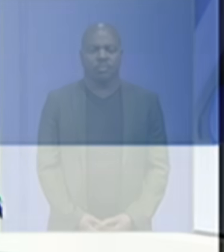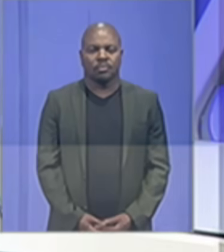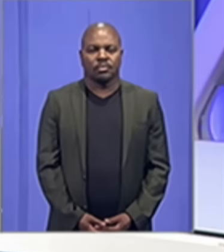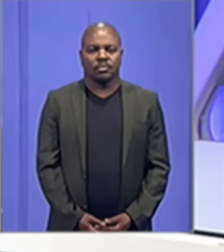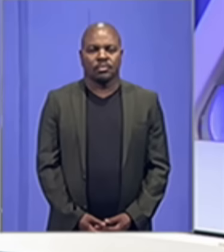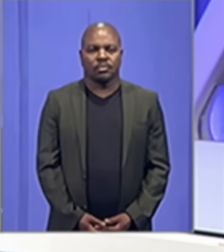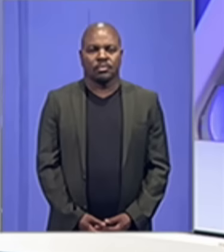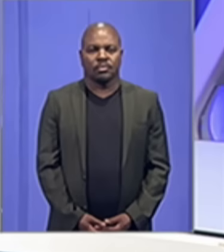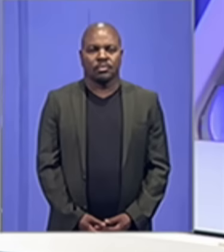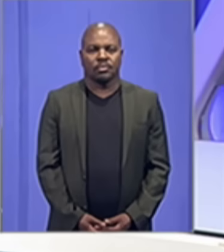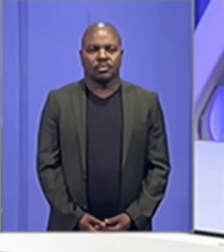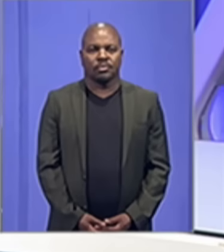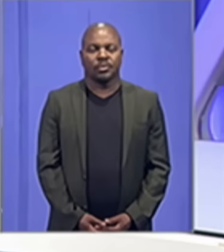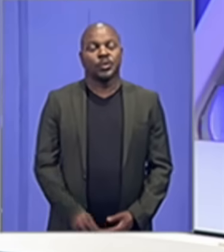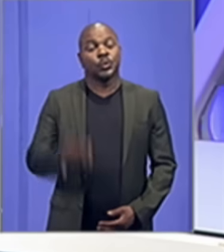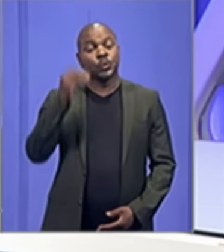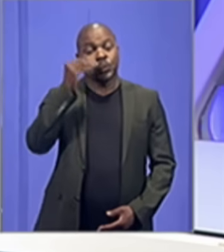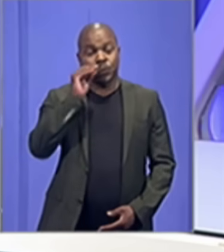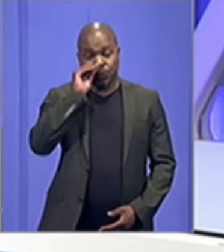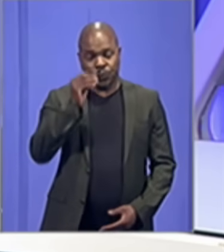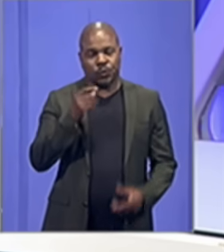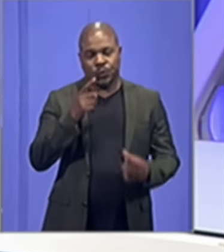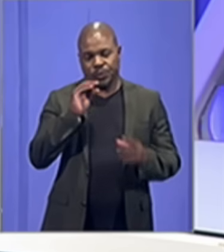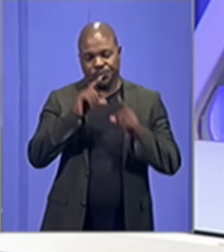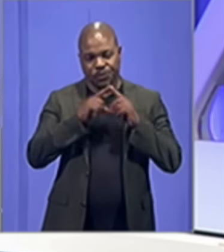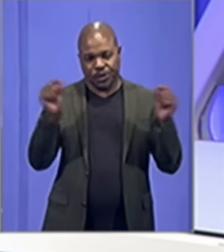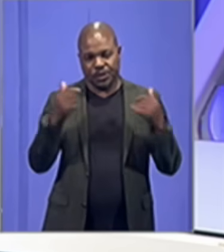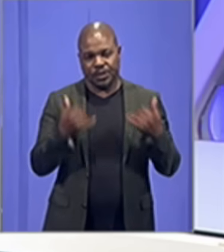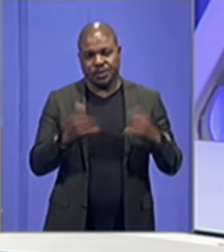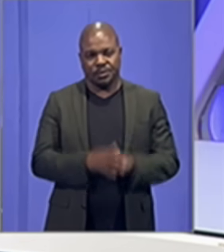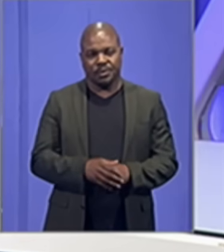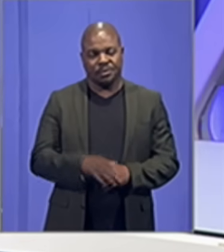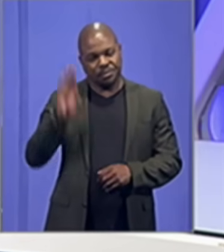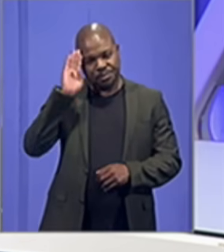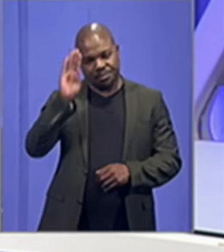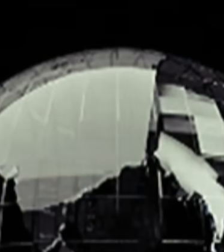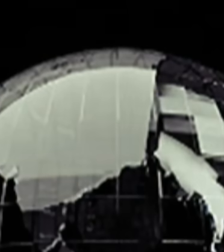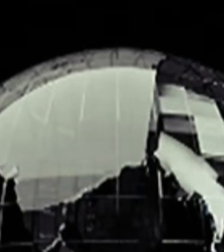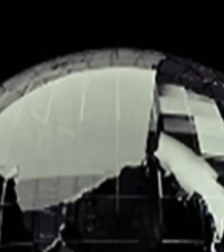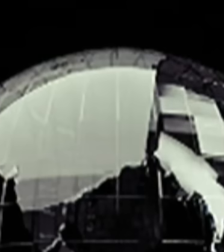Ditaba tsena tsa kgaso ya Sesotho di fella mona ke o taba.